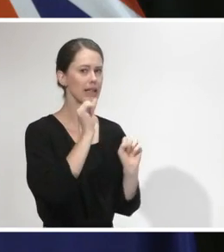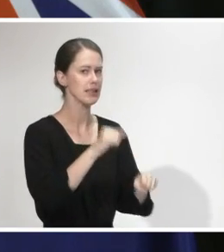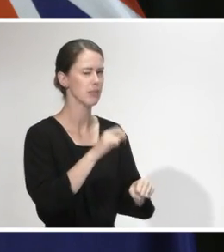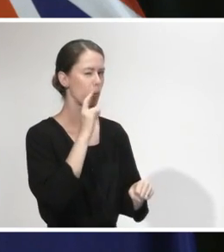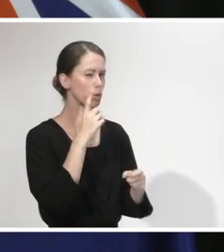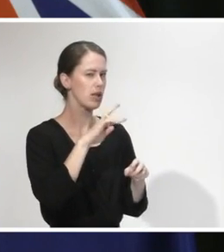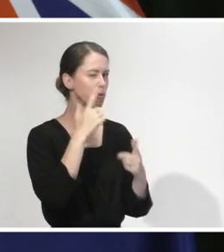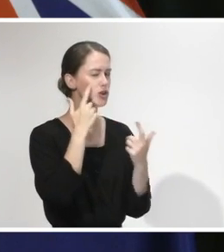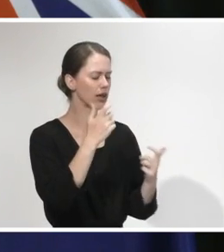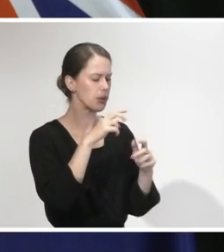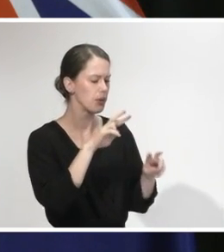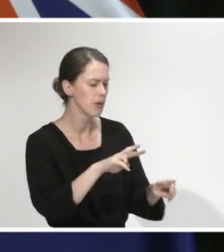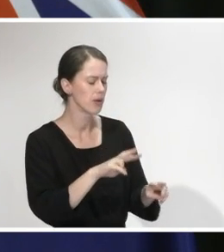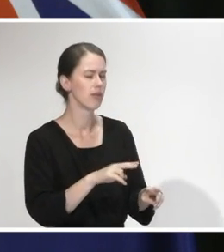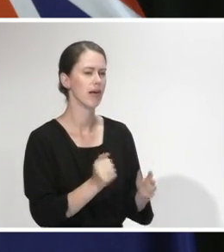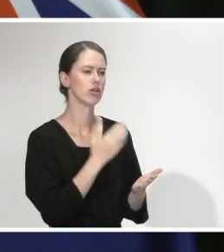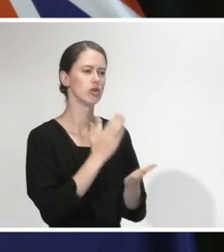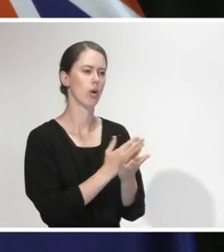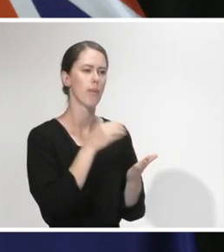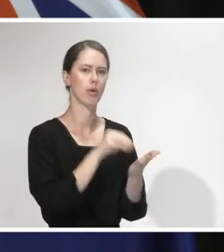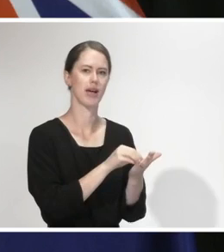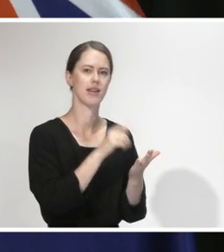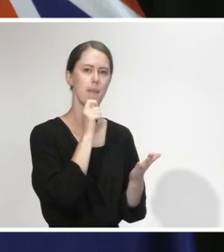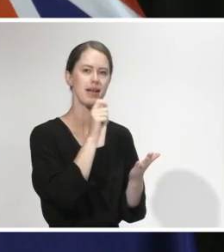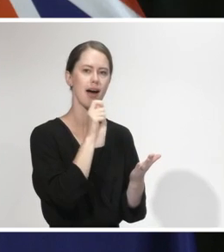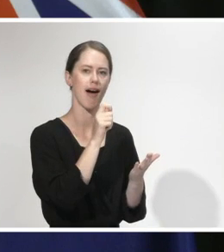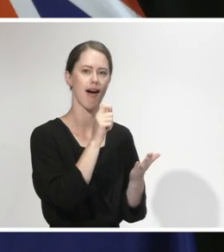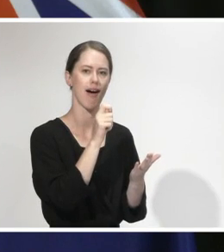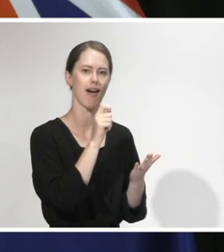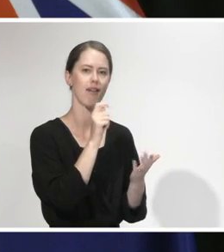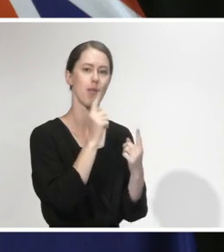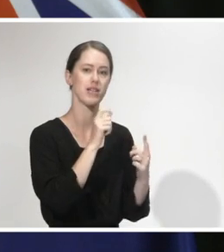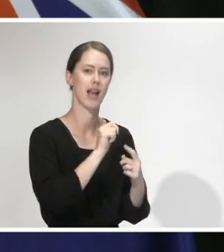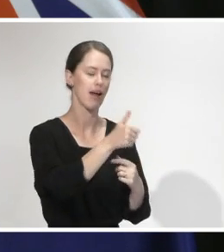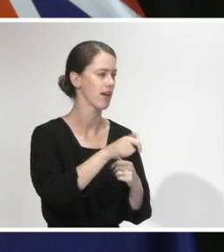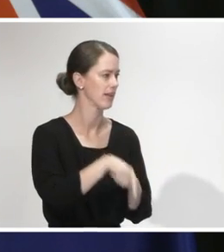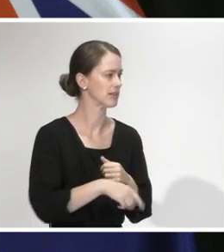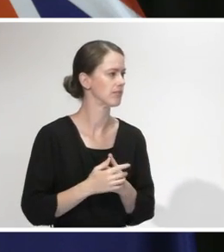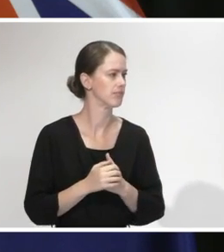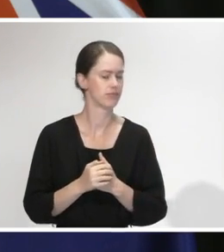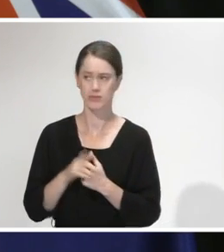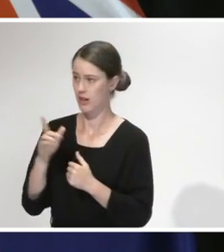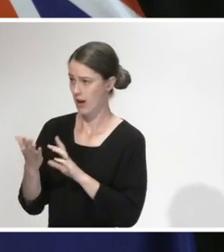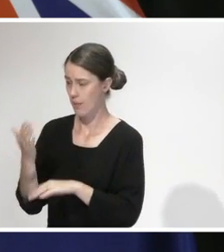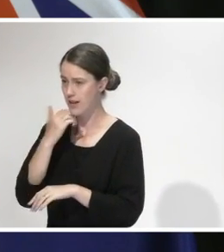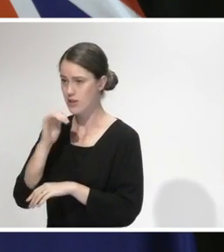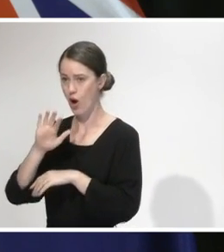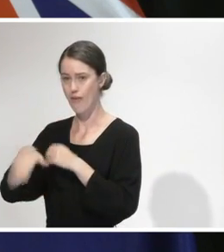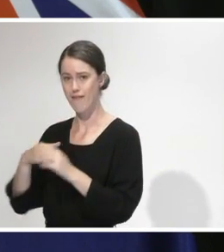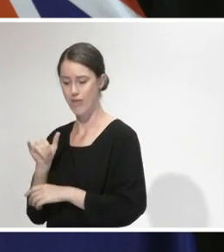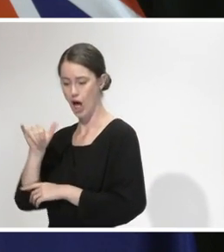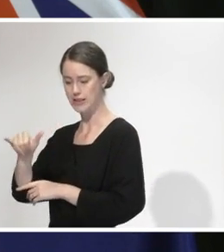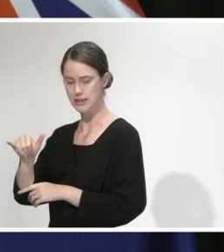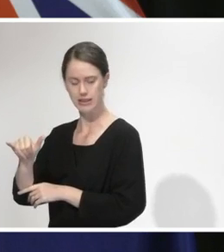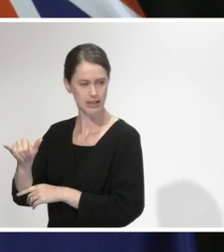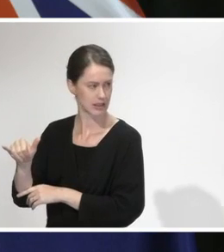we'll make sure we include that in our media release that goes out subsequently. Any updates at all just on the charter flights that's supposed to be bringing